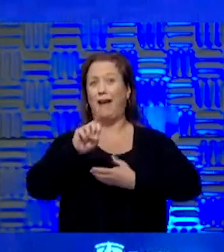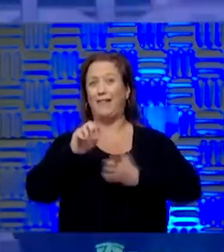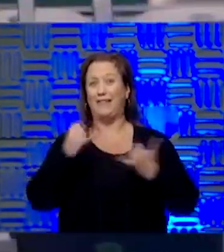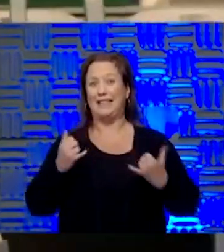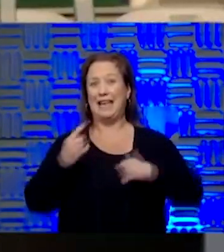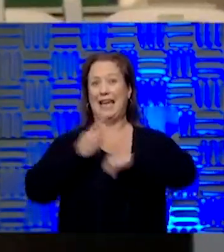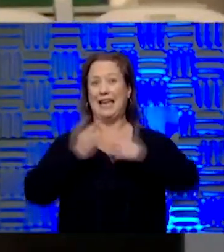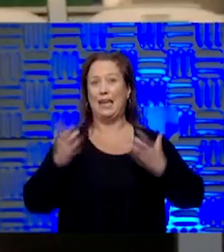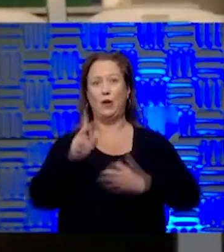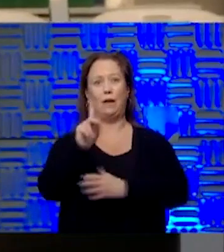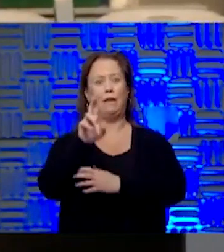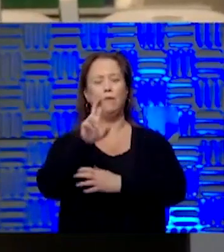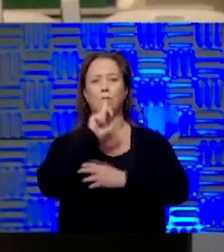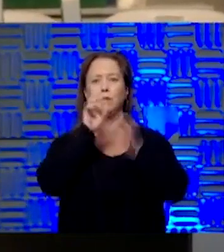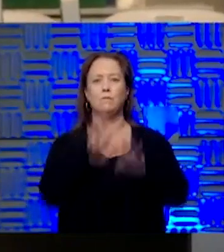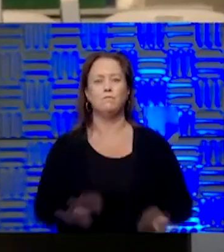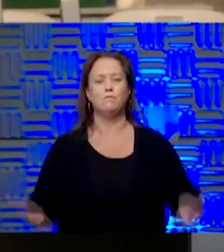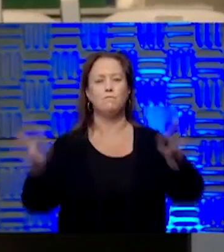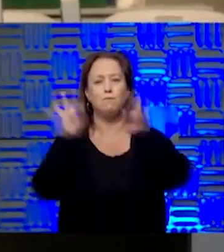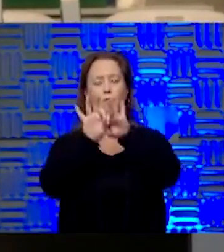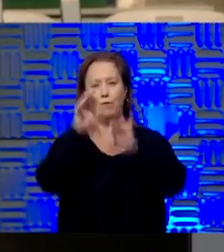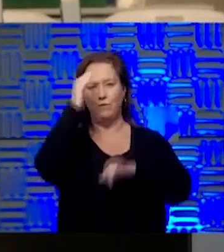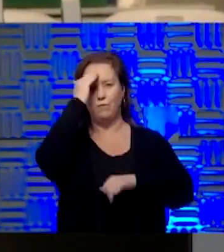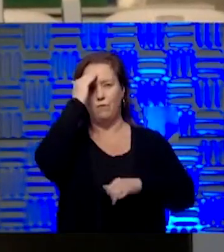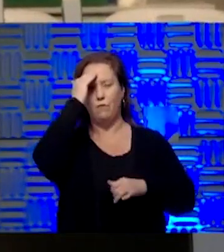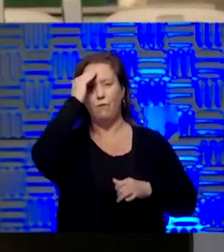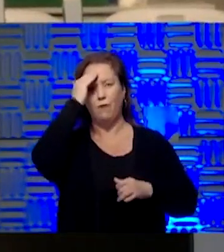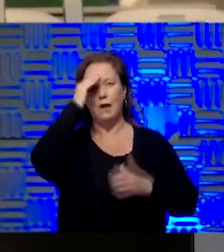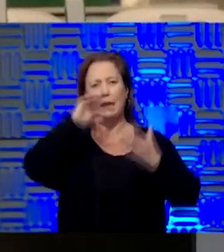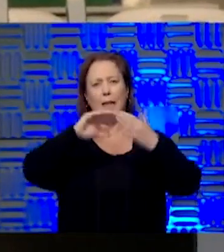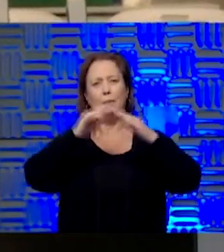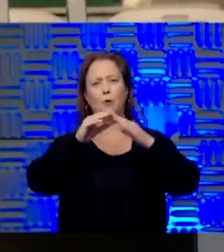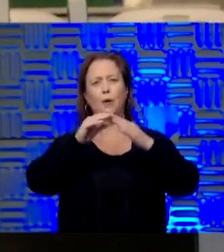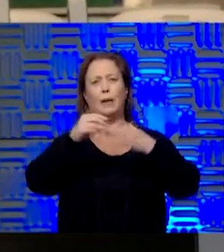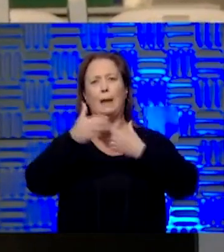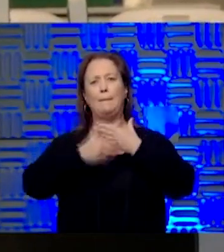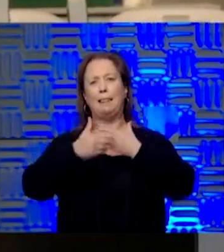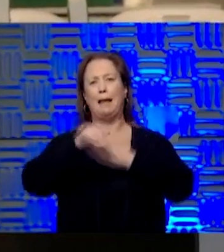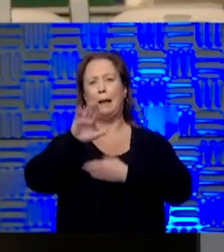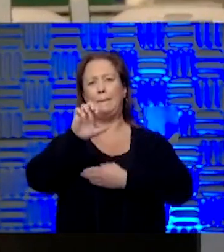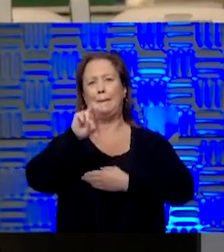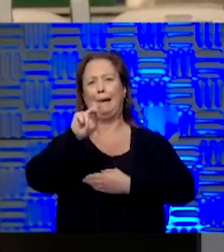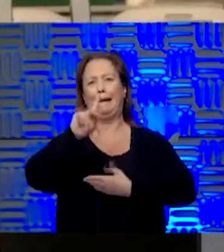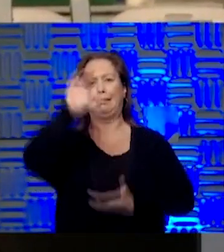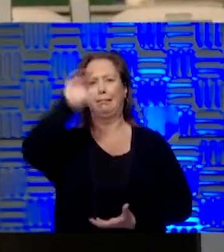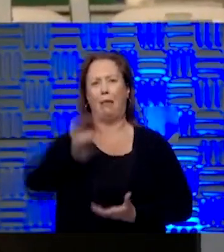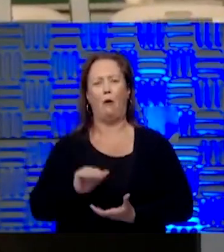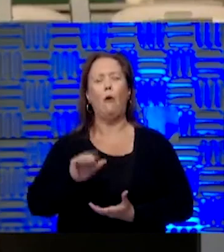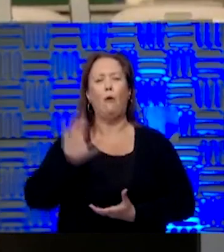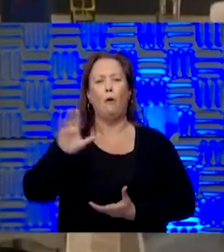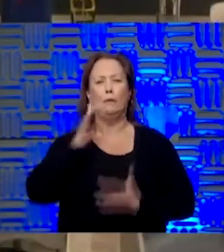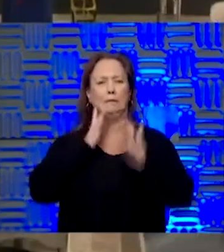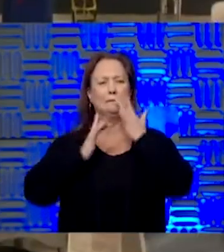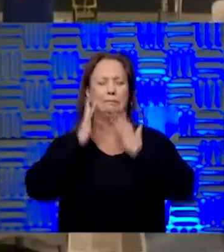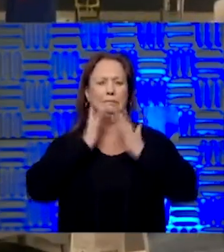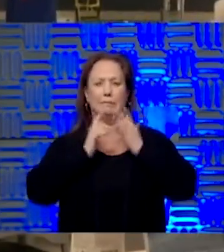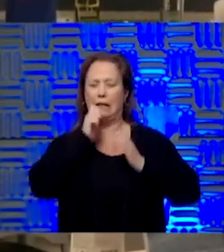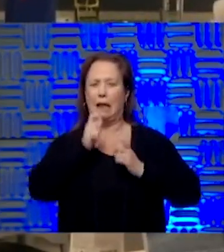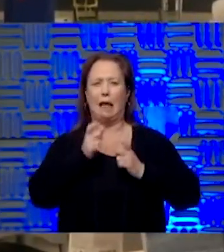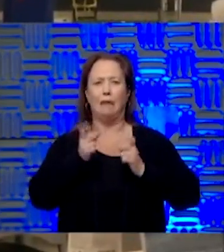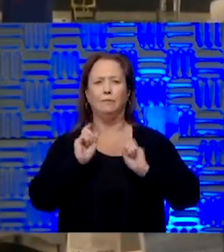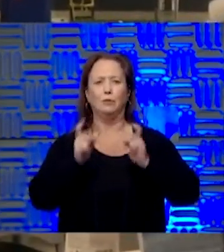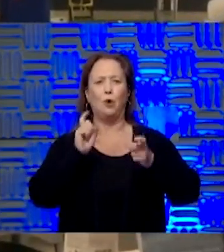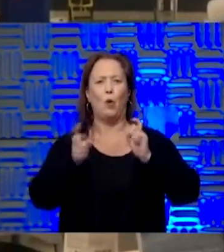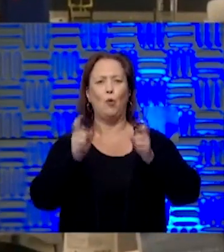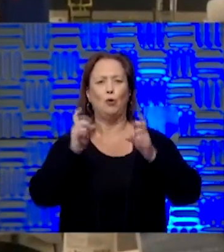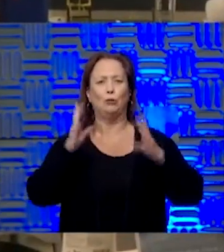KU. That's incredibly important. You probably know that the community blood bank is low on blood supplies, haven't had as many donors coming in because